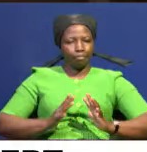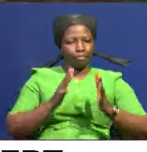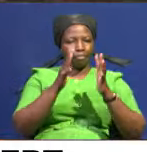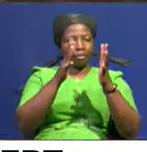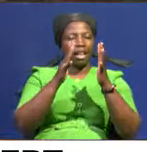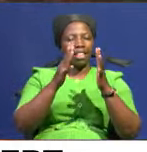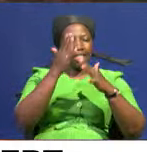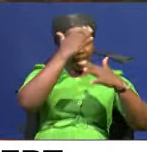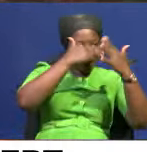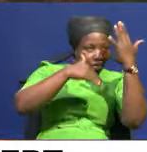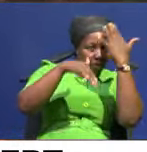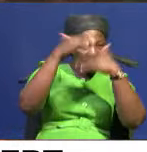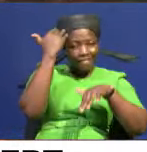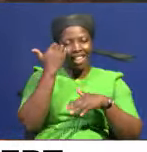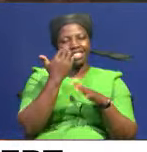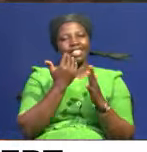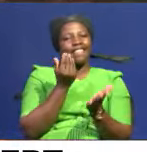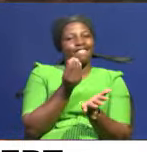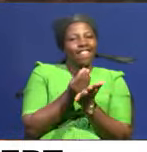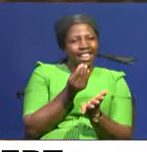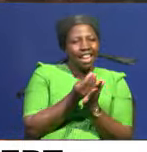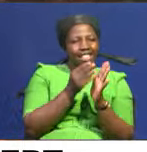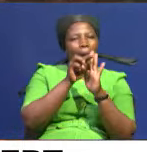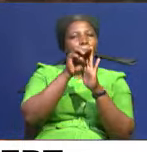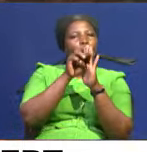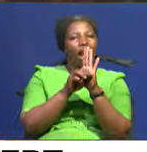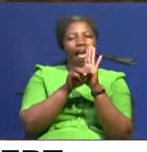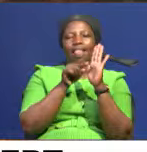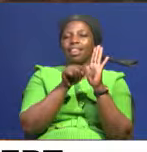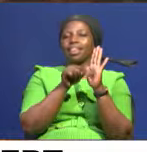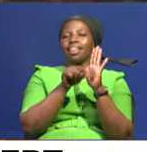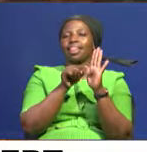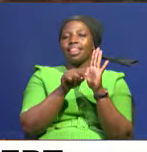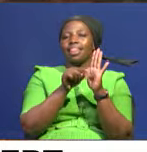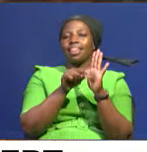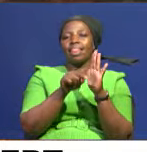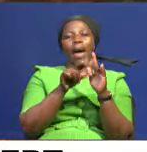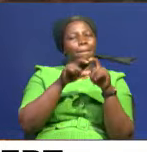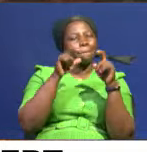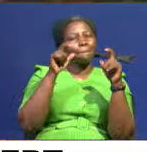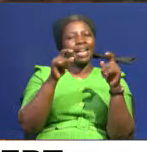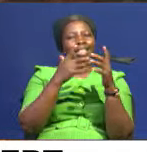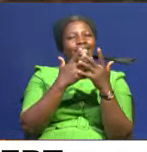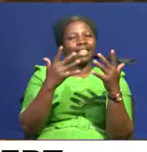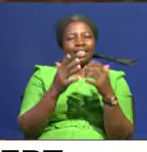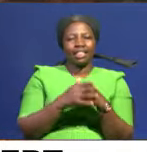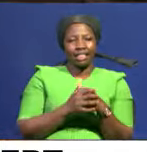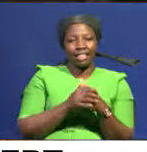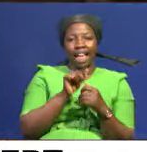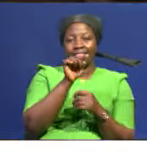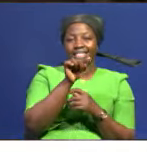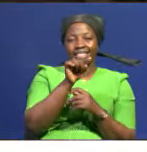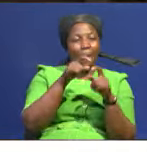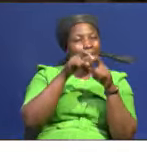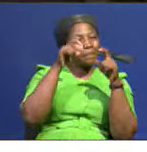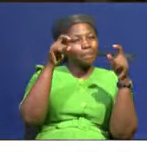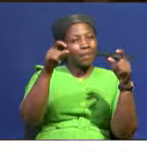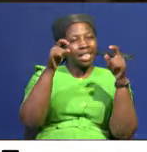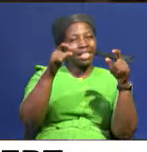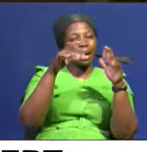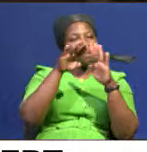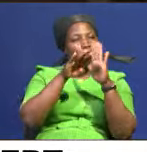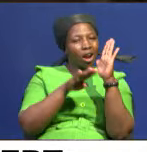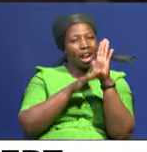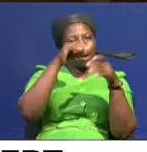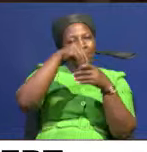The university financing model is a masterpiece. It's such an intervention in our education system